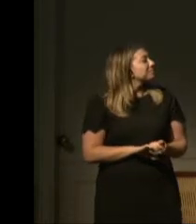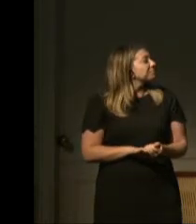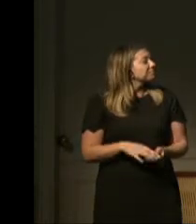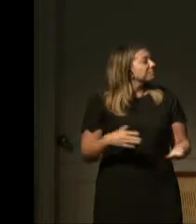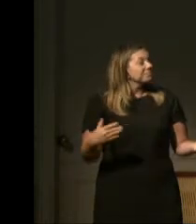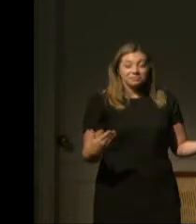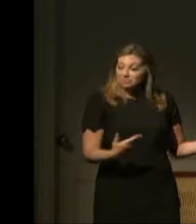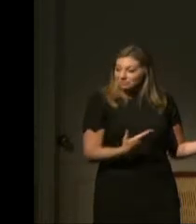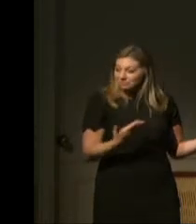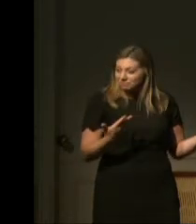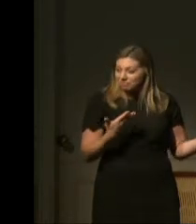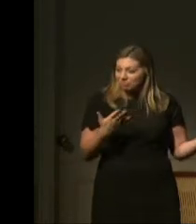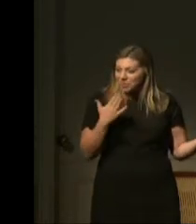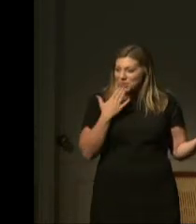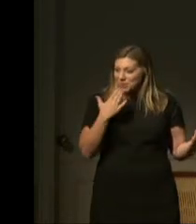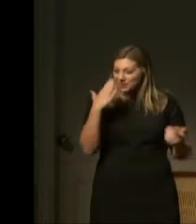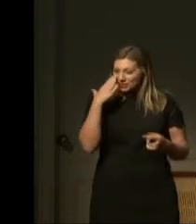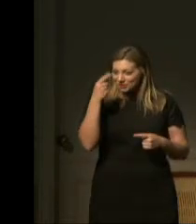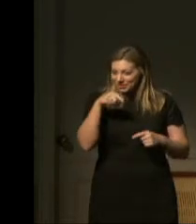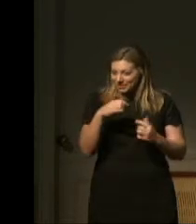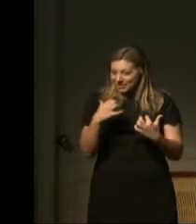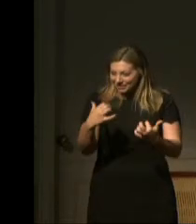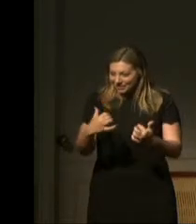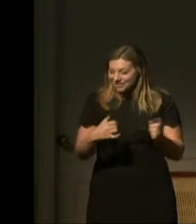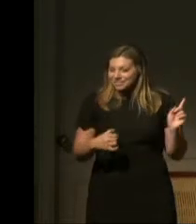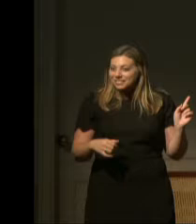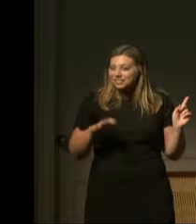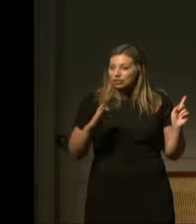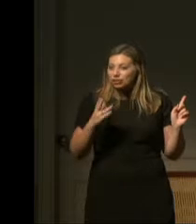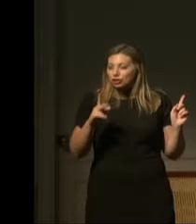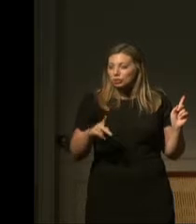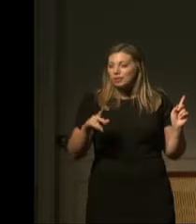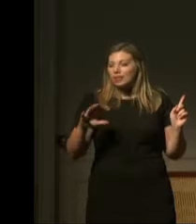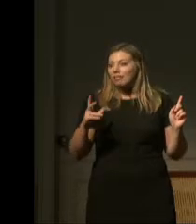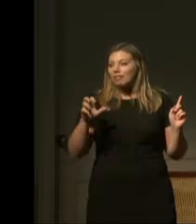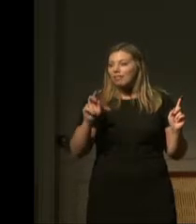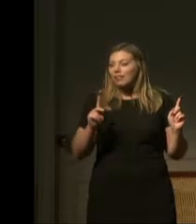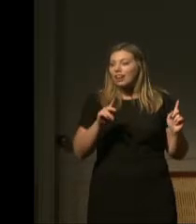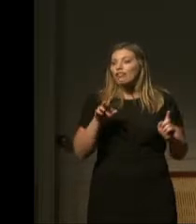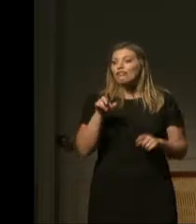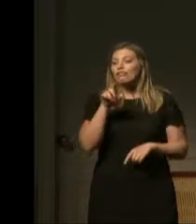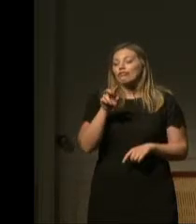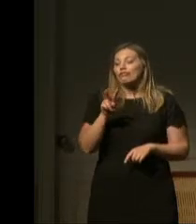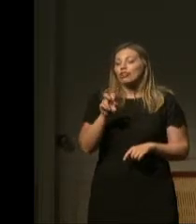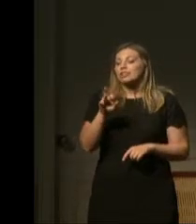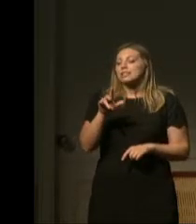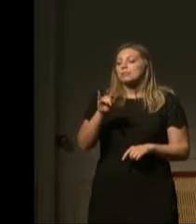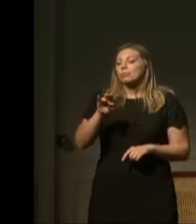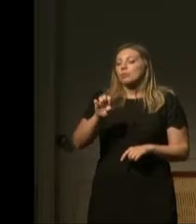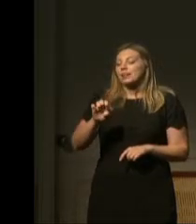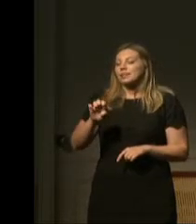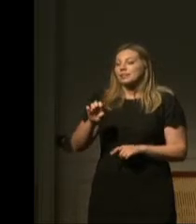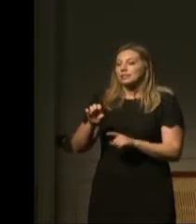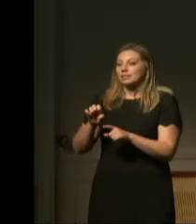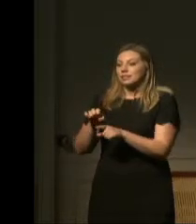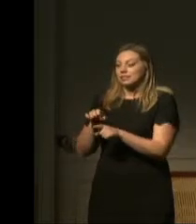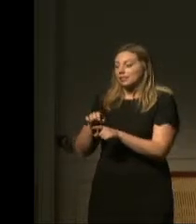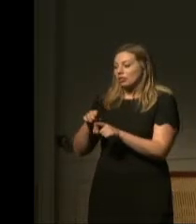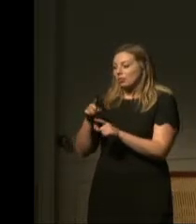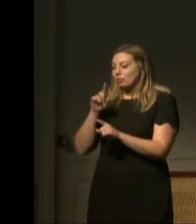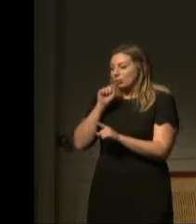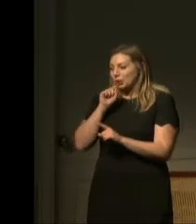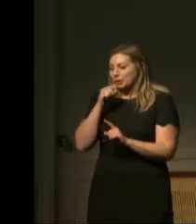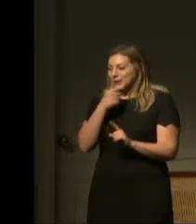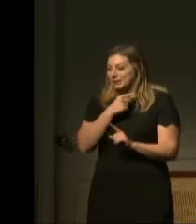This is probably well known to this crowd. This is Chip Clark's Vertebrate Biology, birds. Chip Clark was a longtime